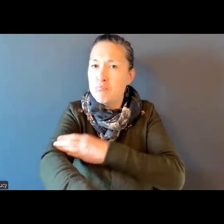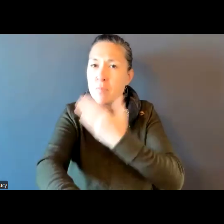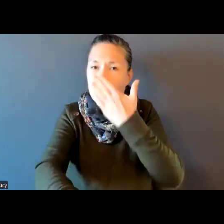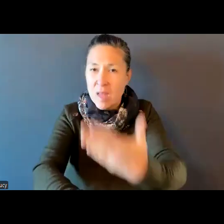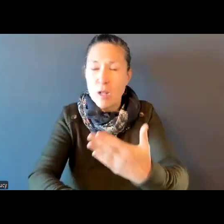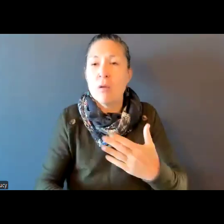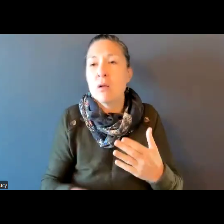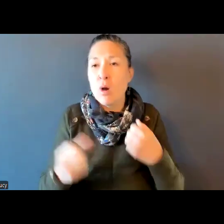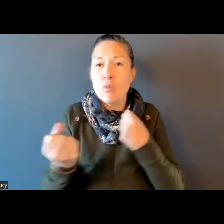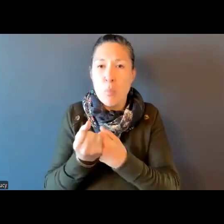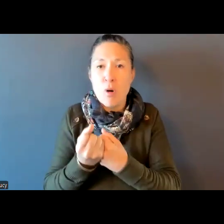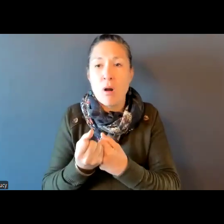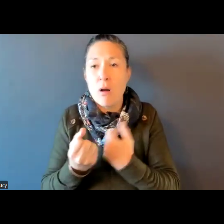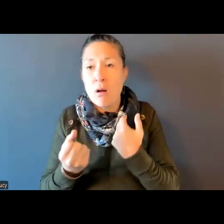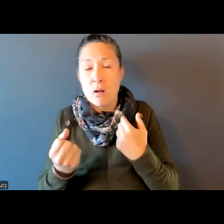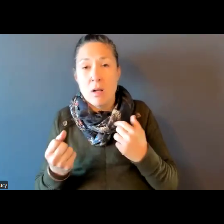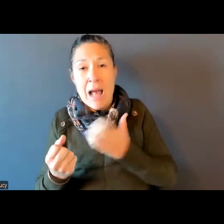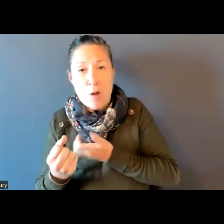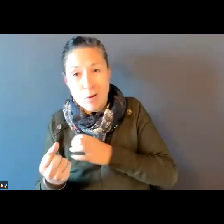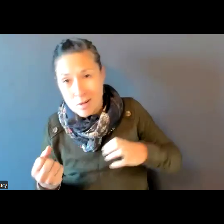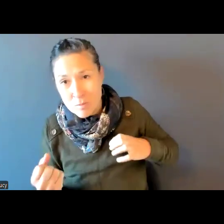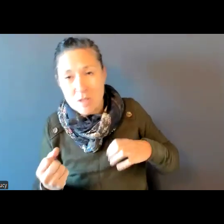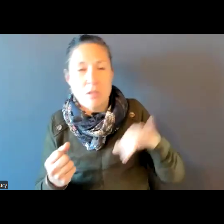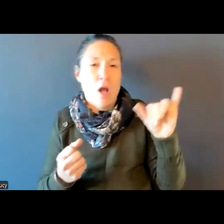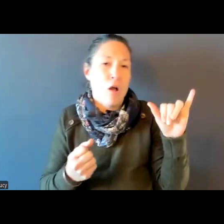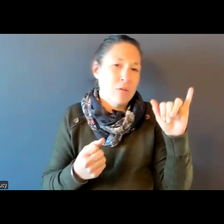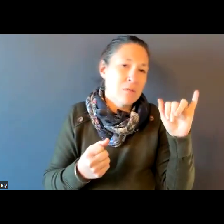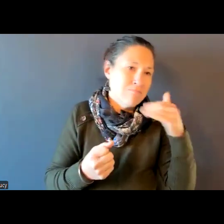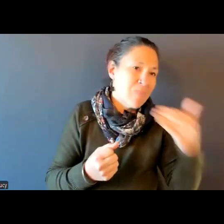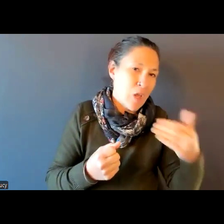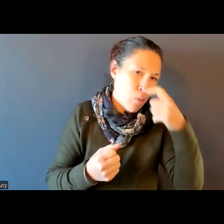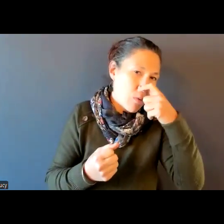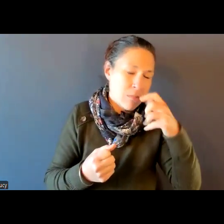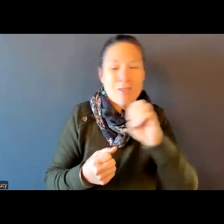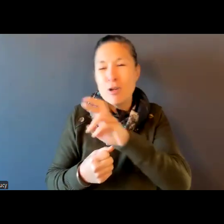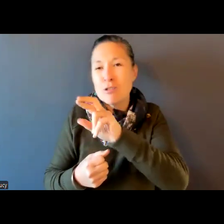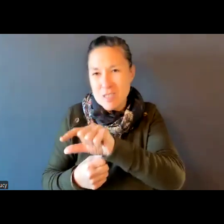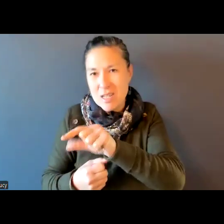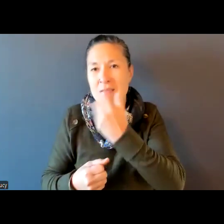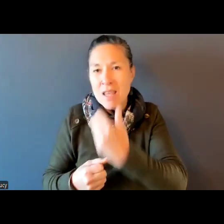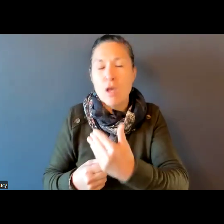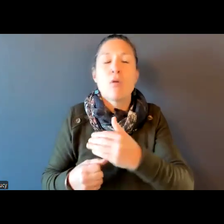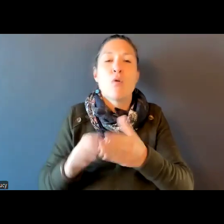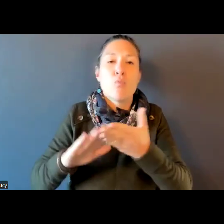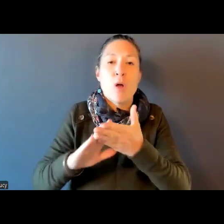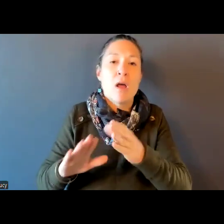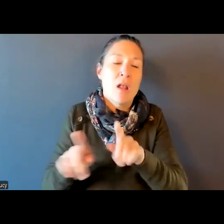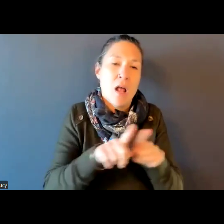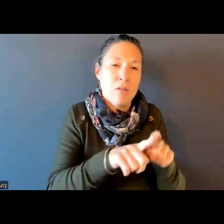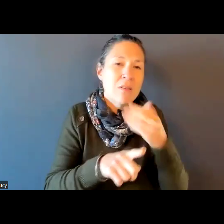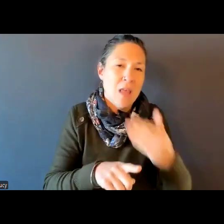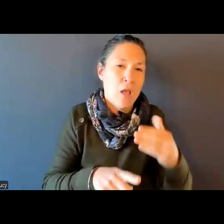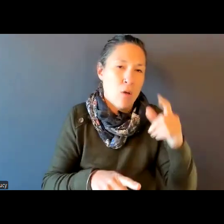the Taunton Public Library for hosting us, and also to all the interpreters for helping us make this meeting